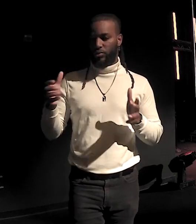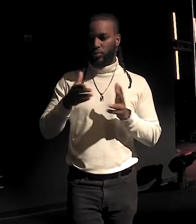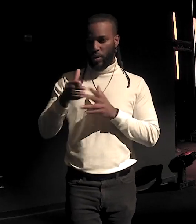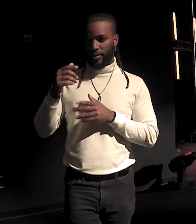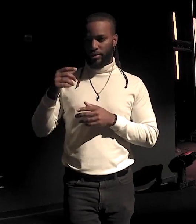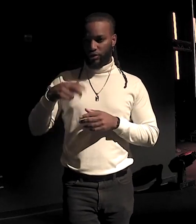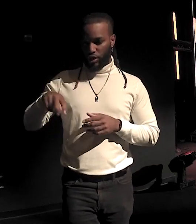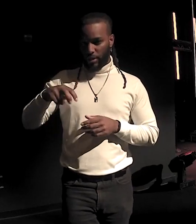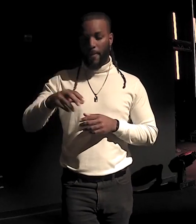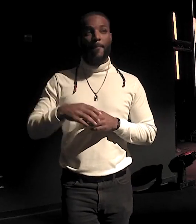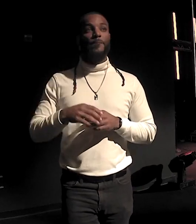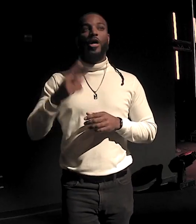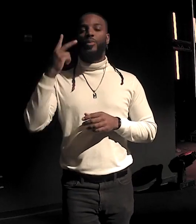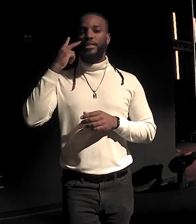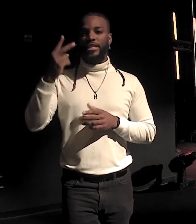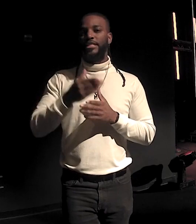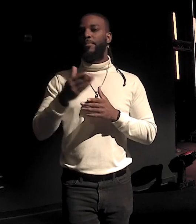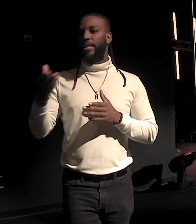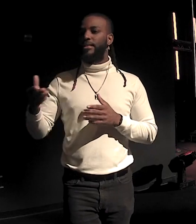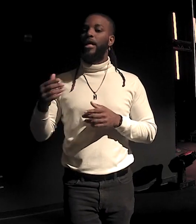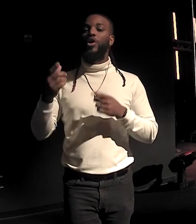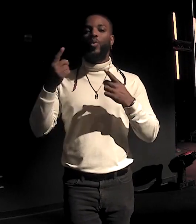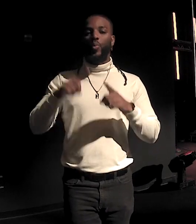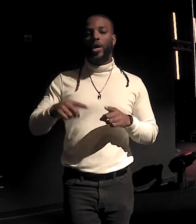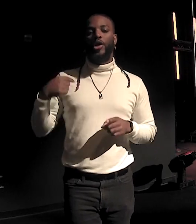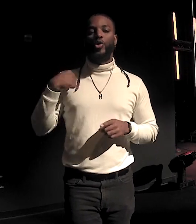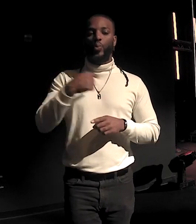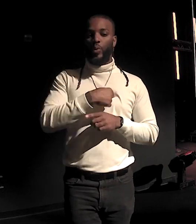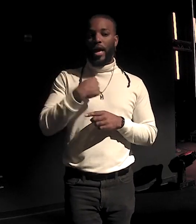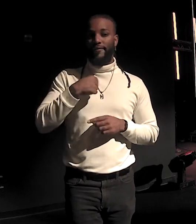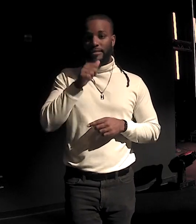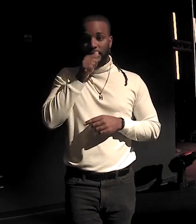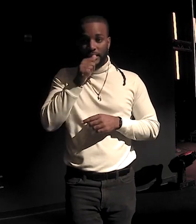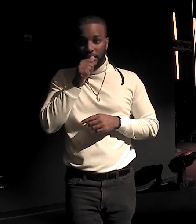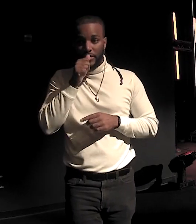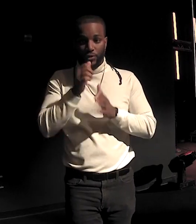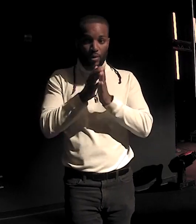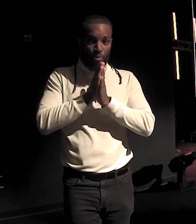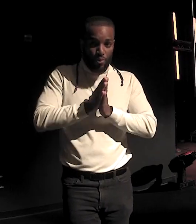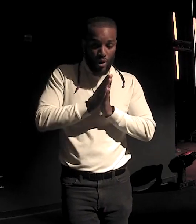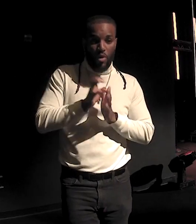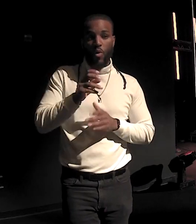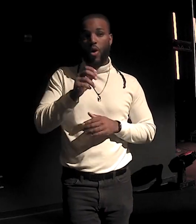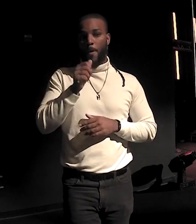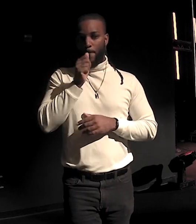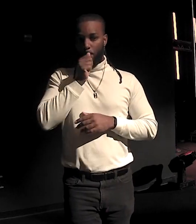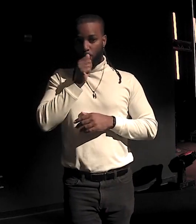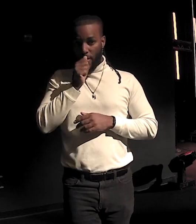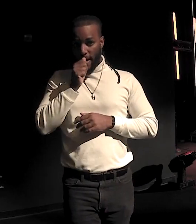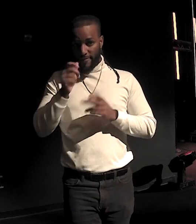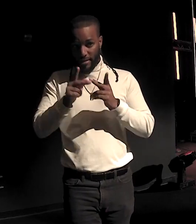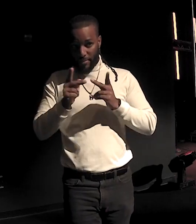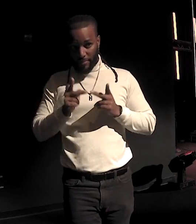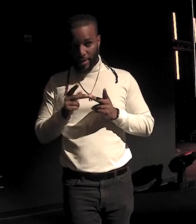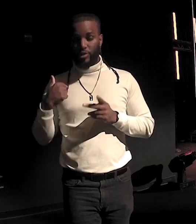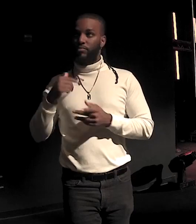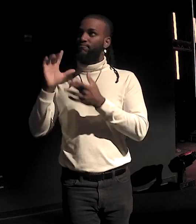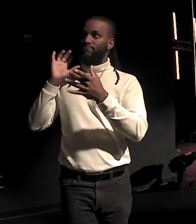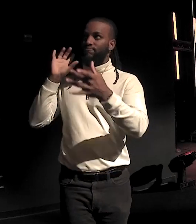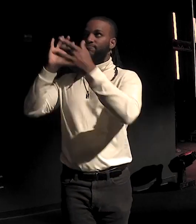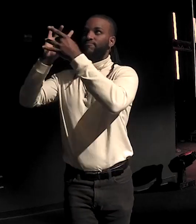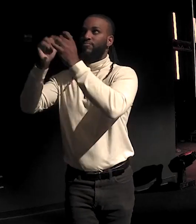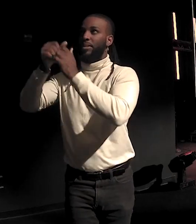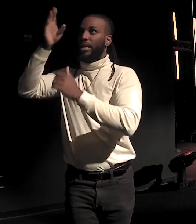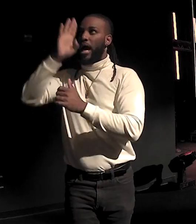journey, and we've seen some things like, hey, when we have secret prayer or prayer in the private place, we actually connect with